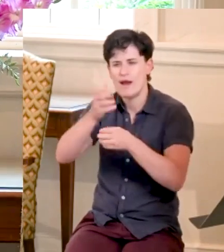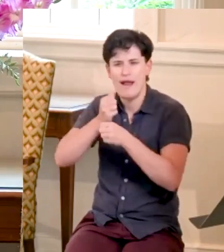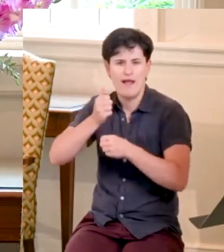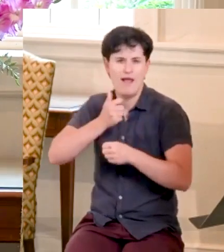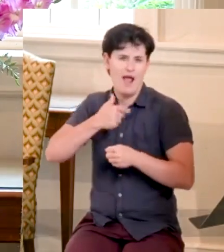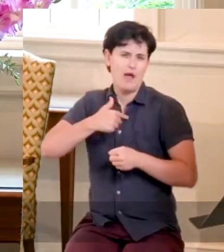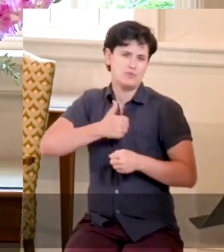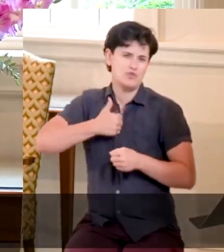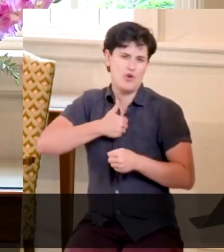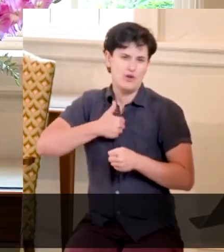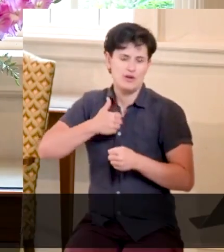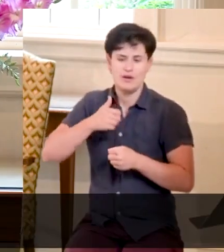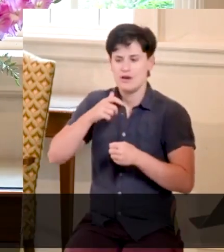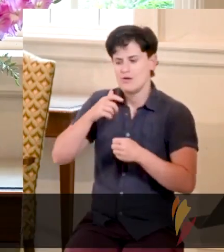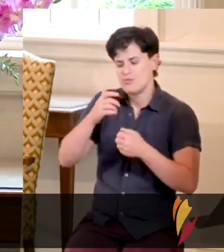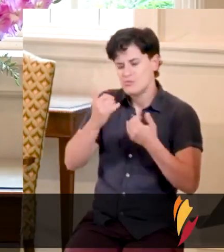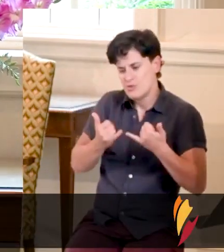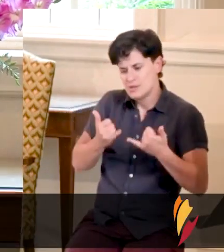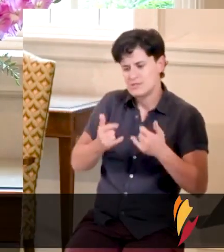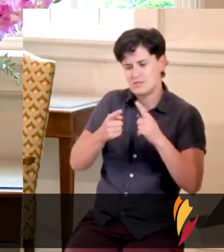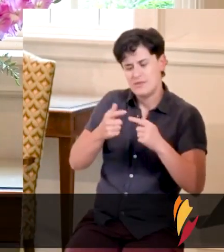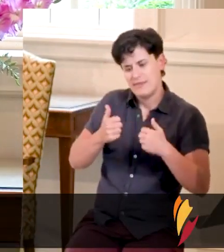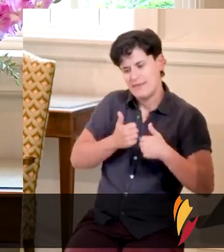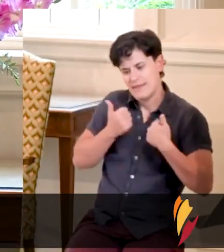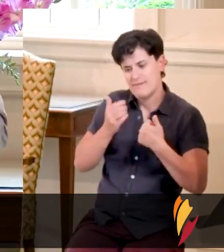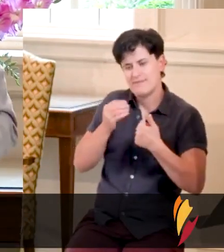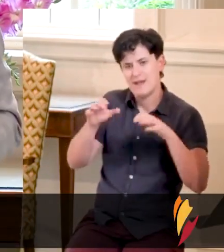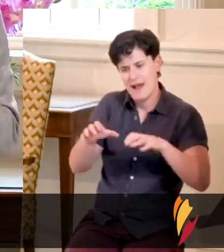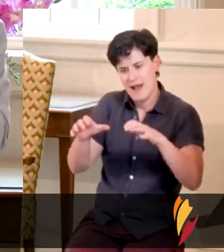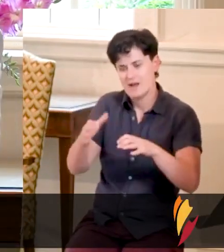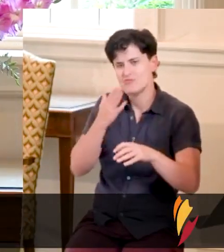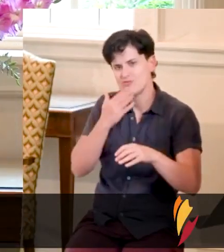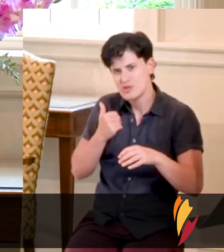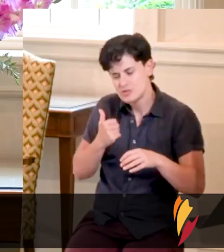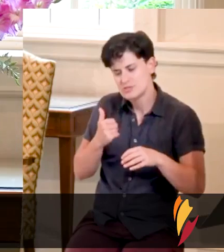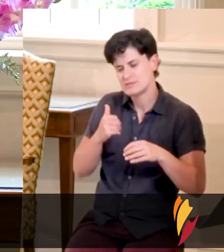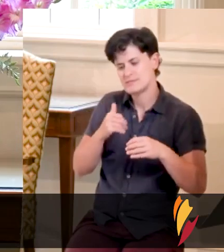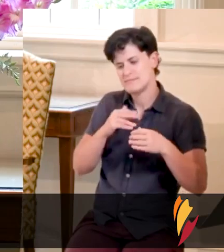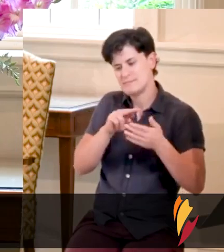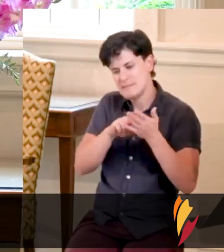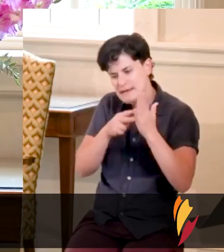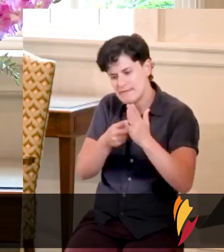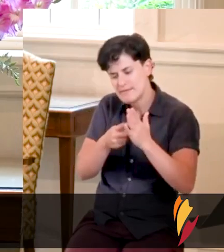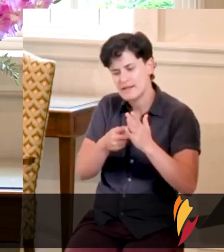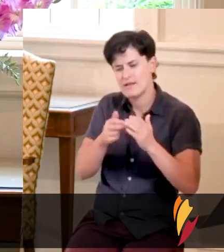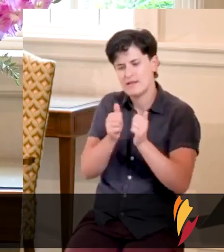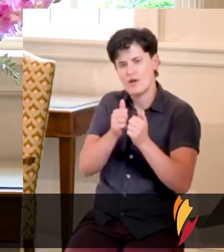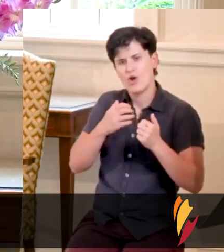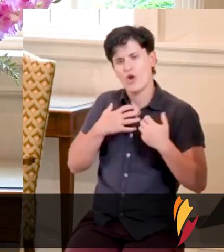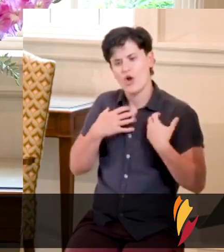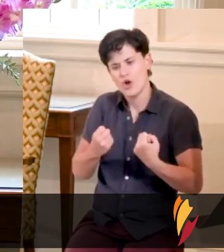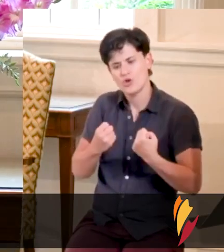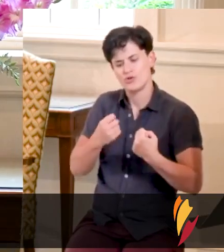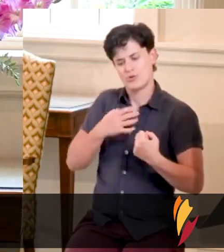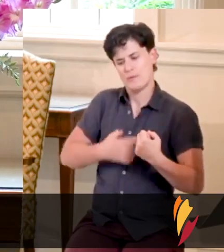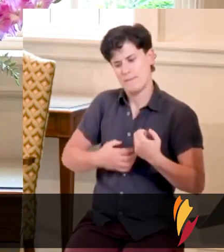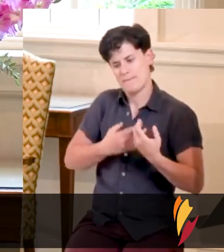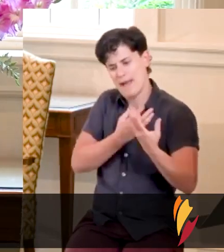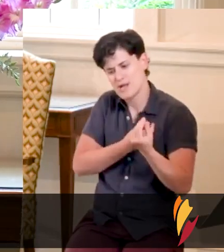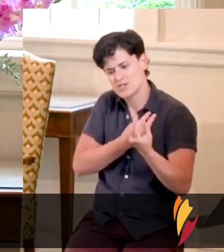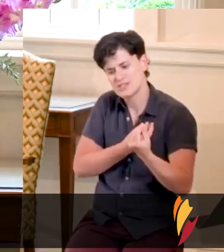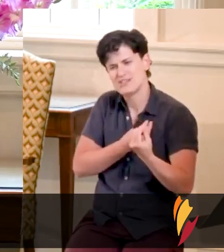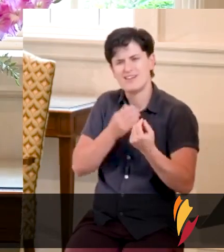live and act graciously and meaningfully, with courage, with compassion, and with